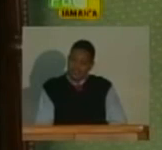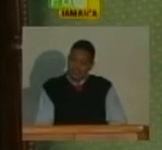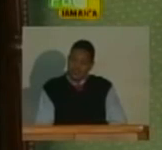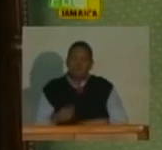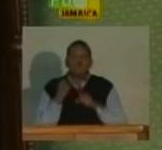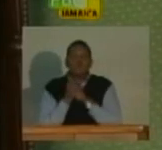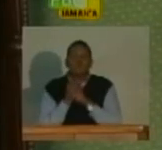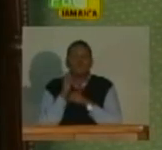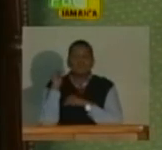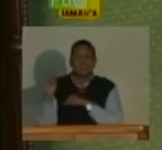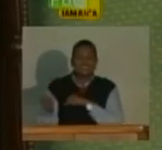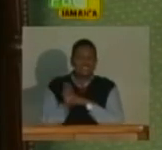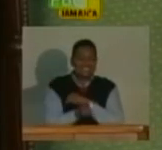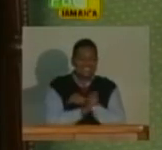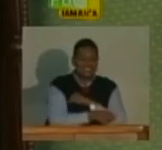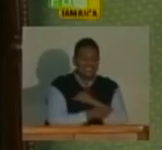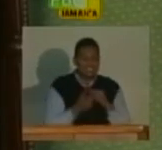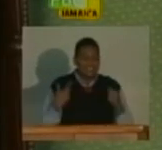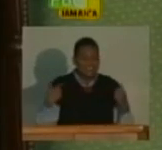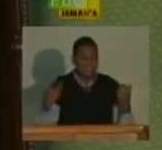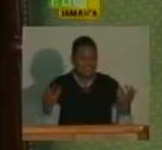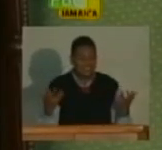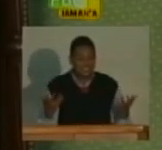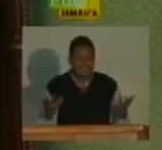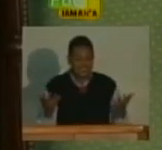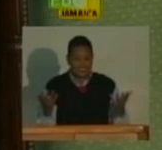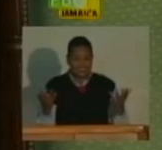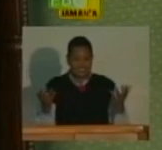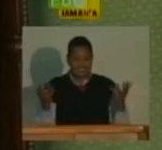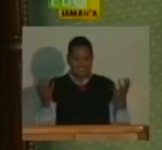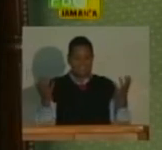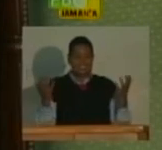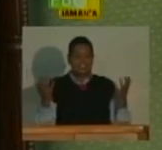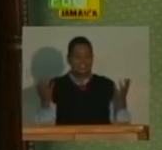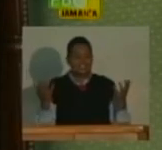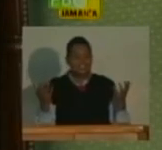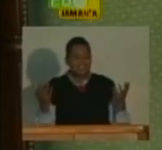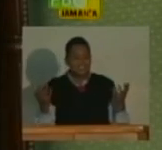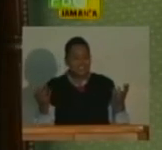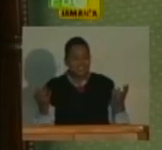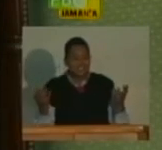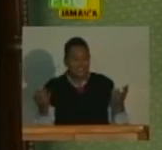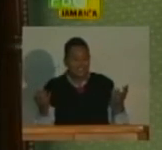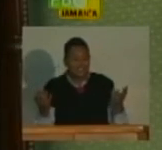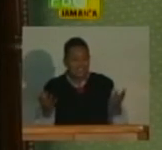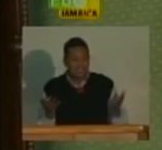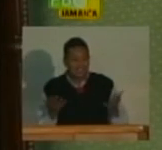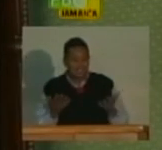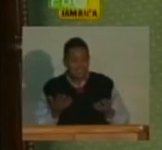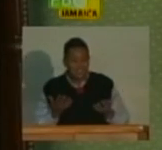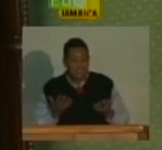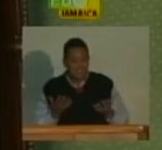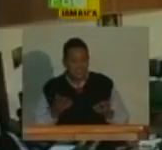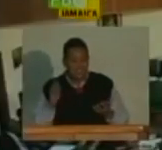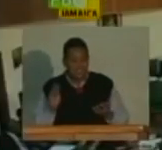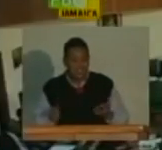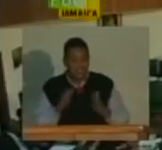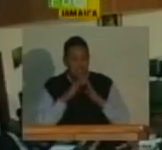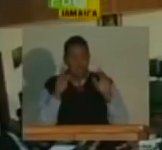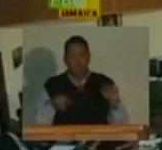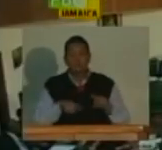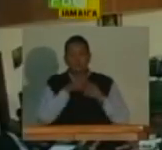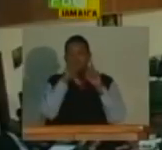Leader, and the Labour President's Office to meet with me in my office now. The House is now suspended for 15